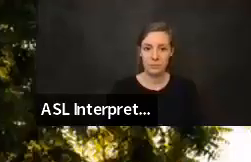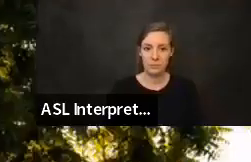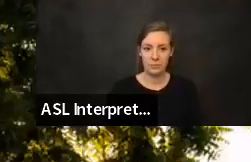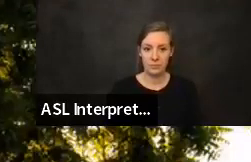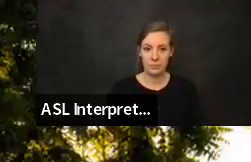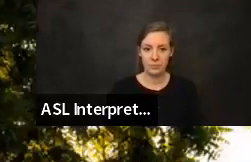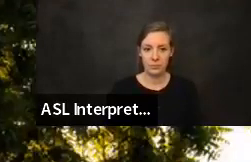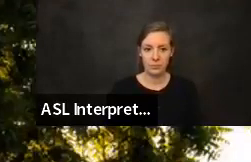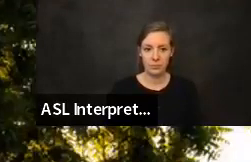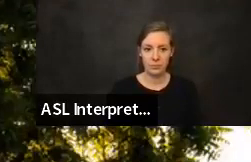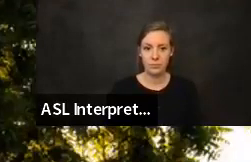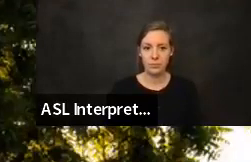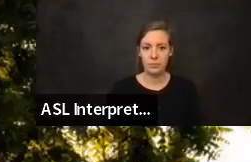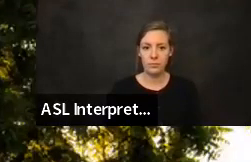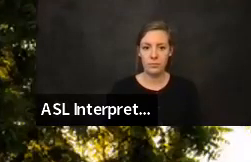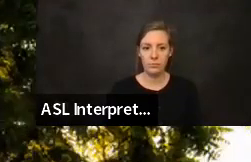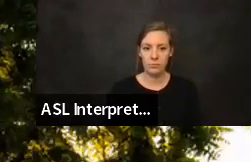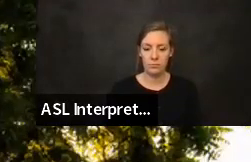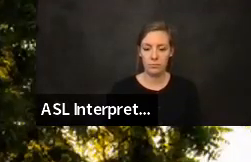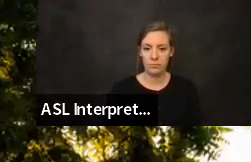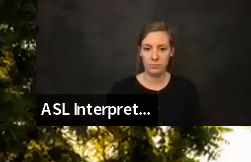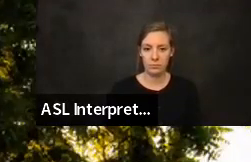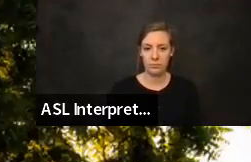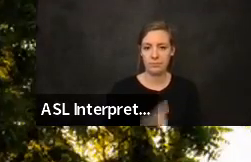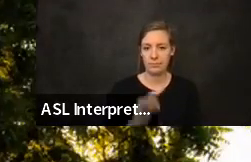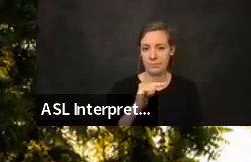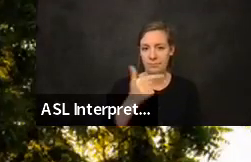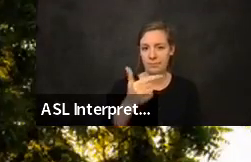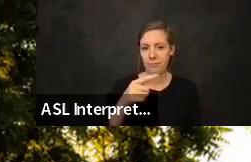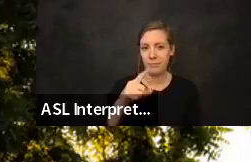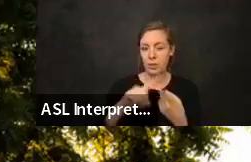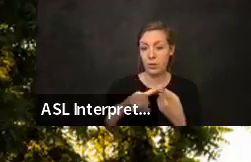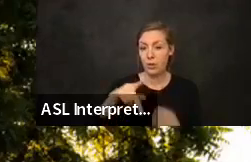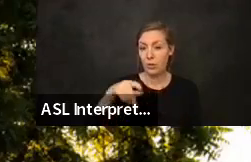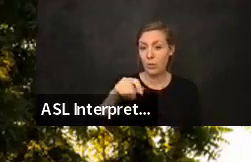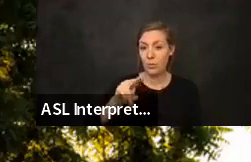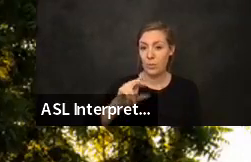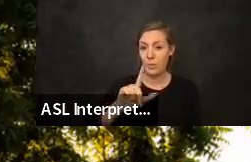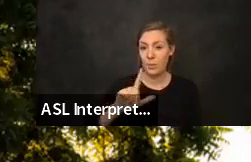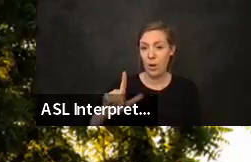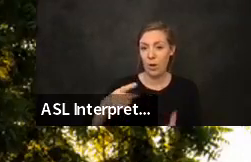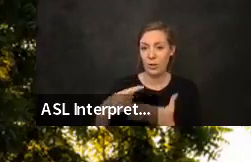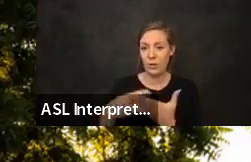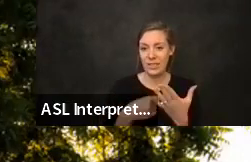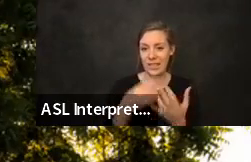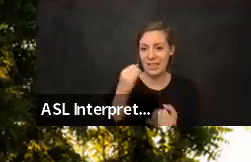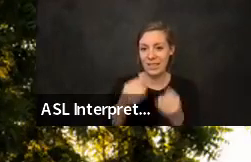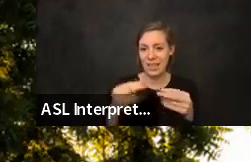And now I'm going to turn it over to Paul Gullickson to discuss these last slides.